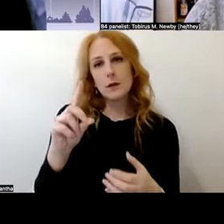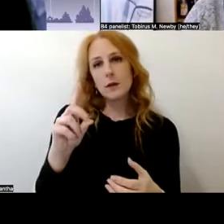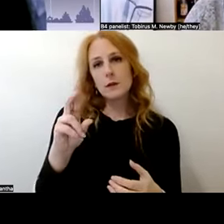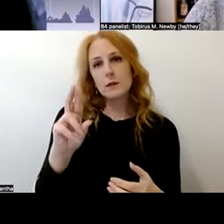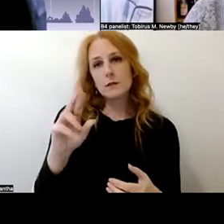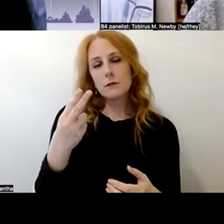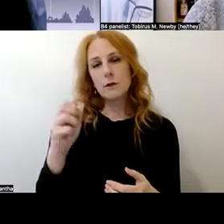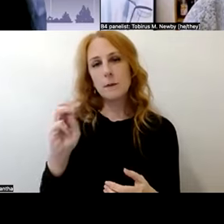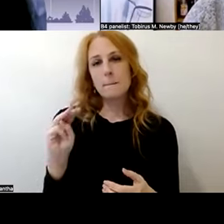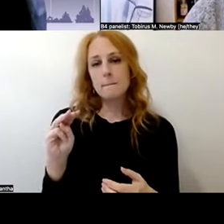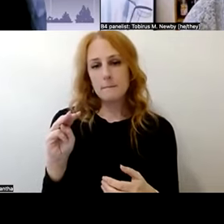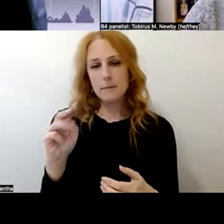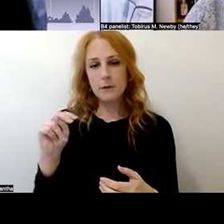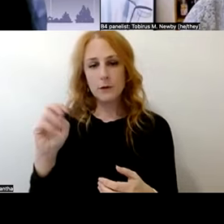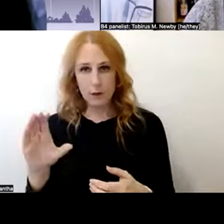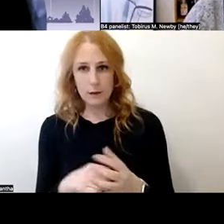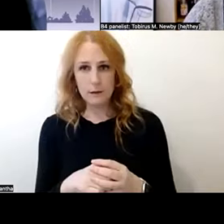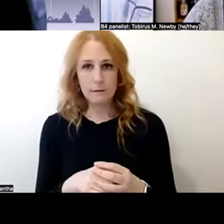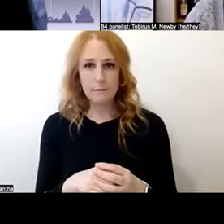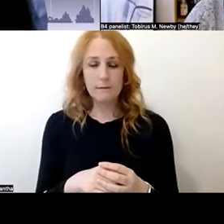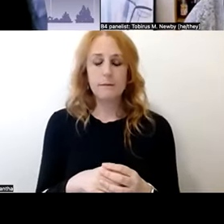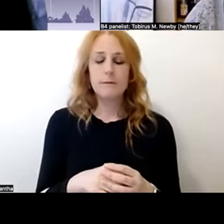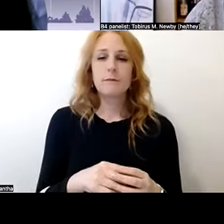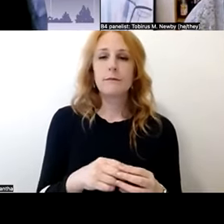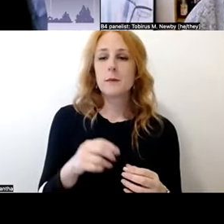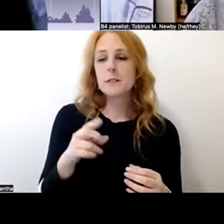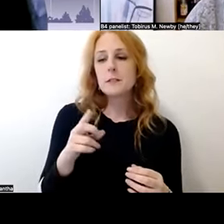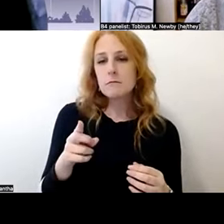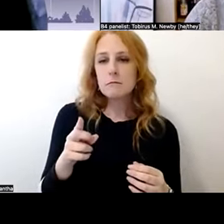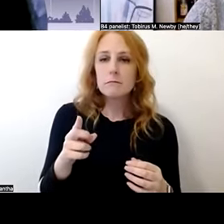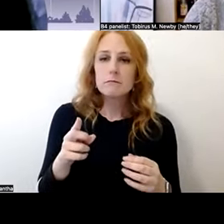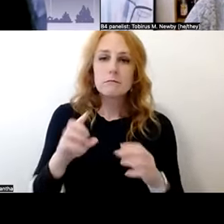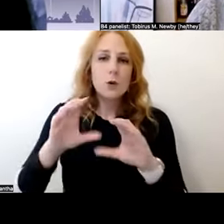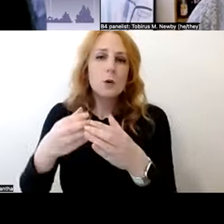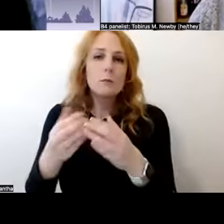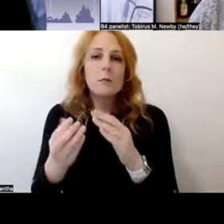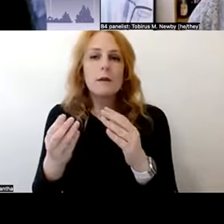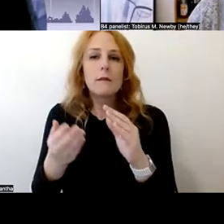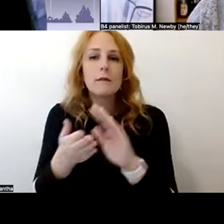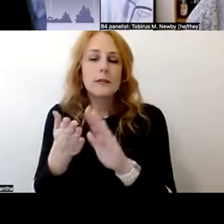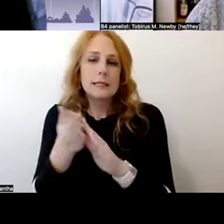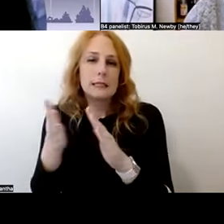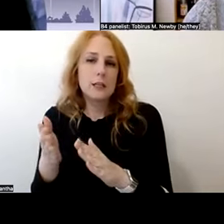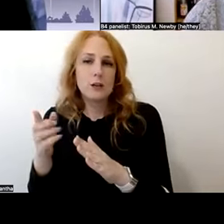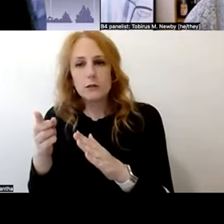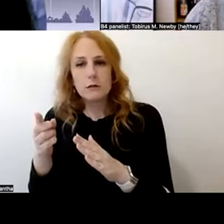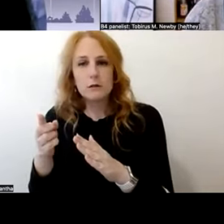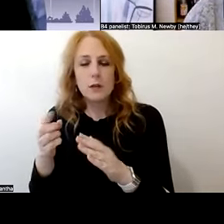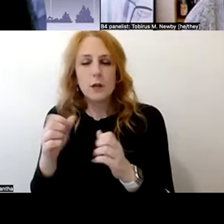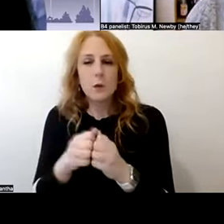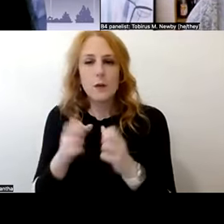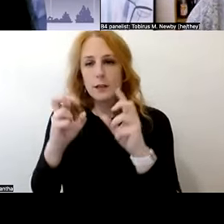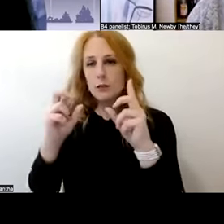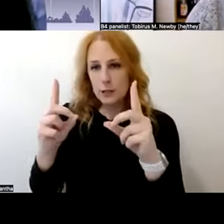called the Change Program. And this group was a group of facilitators that did a psychoeducational